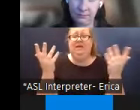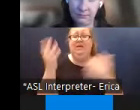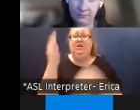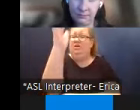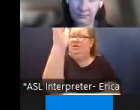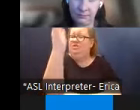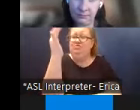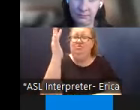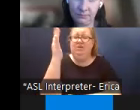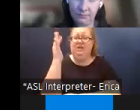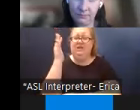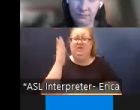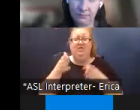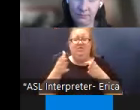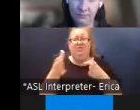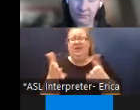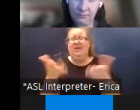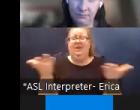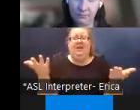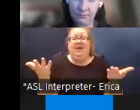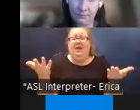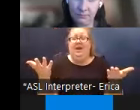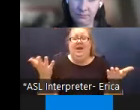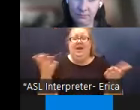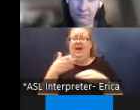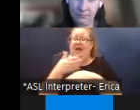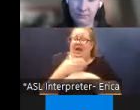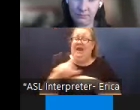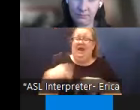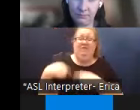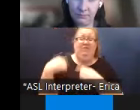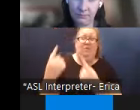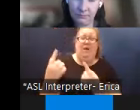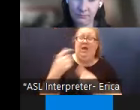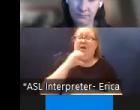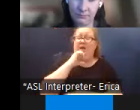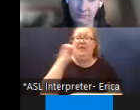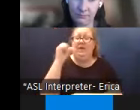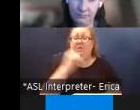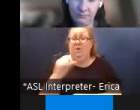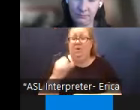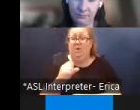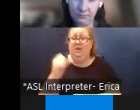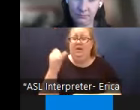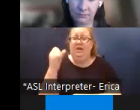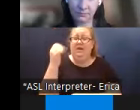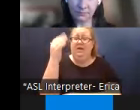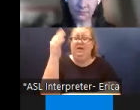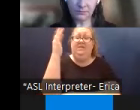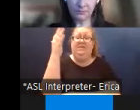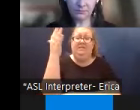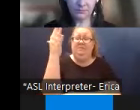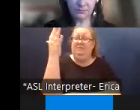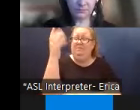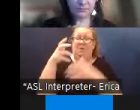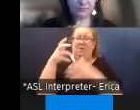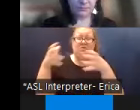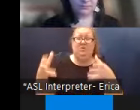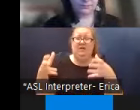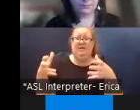tree-lined street. And it just, after a while, they were old, these big old trees,